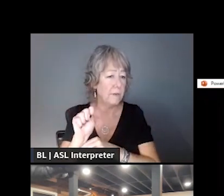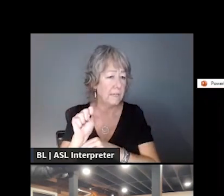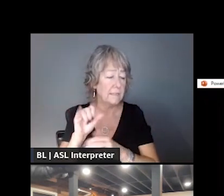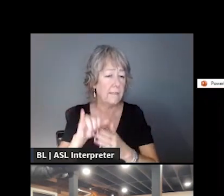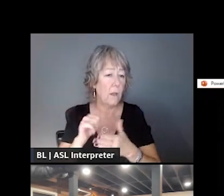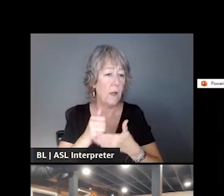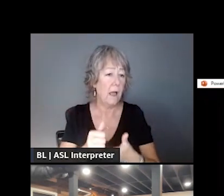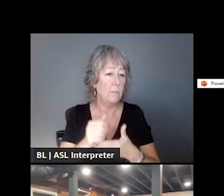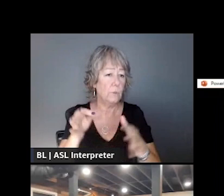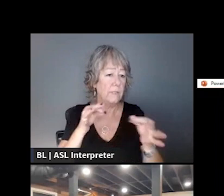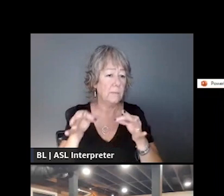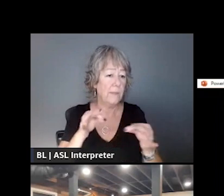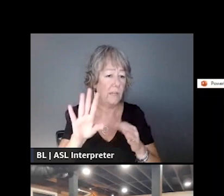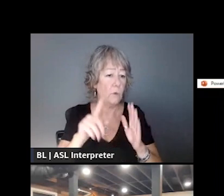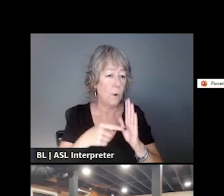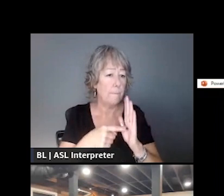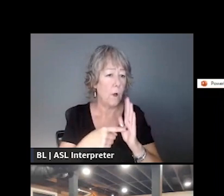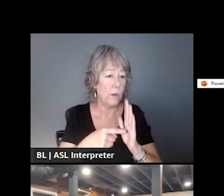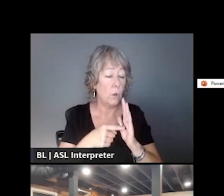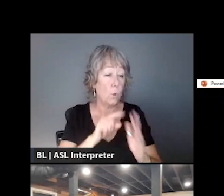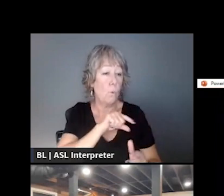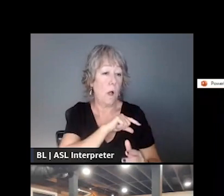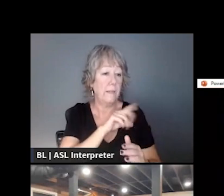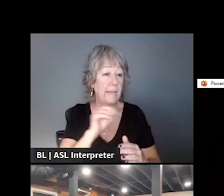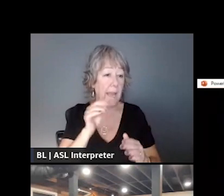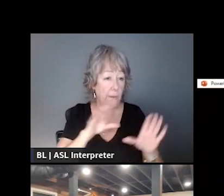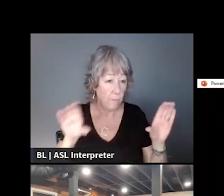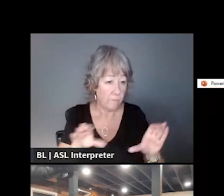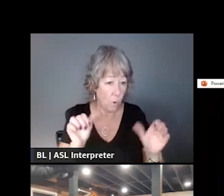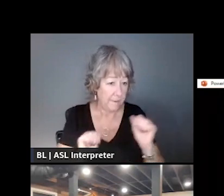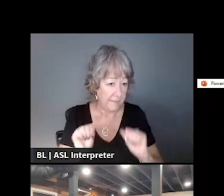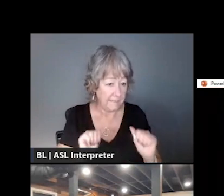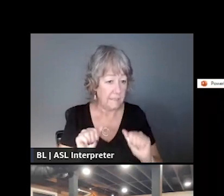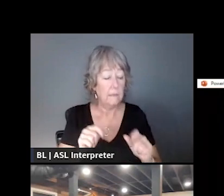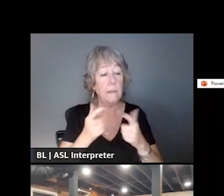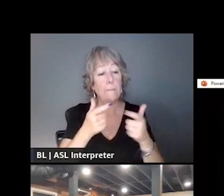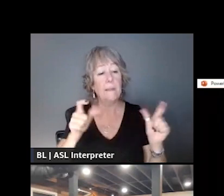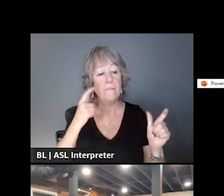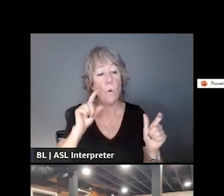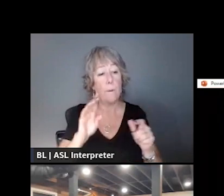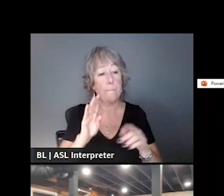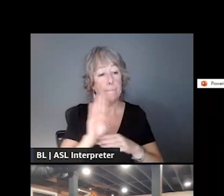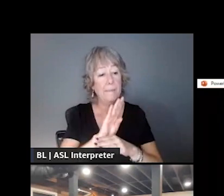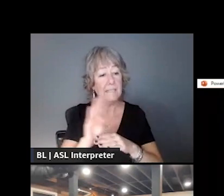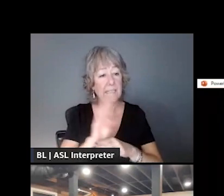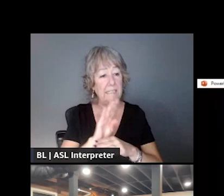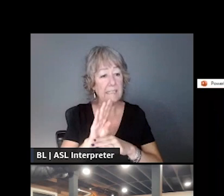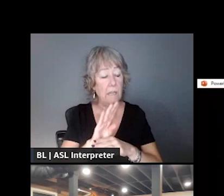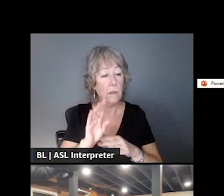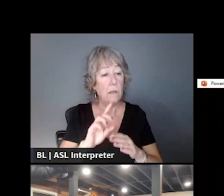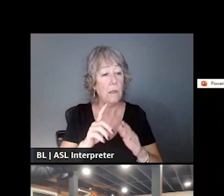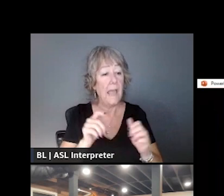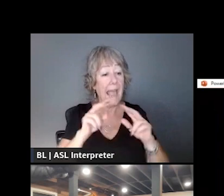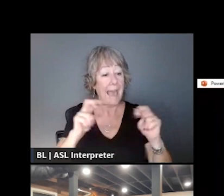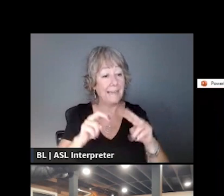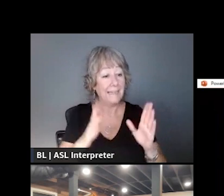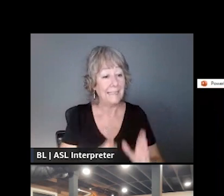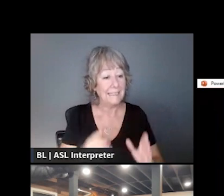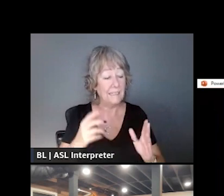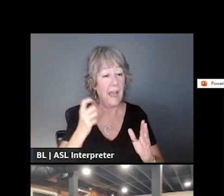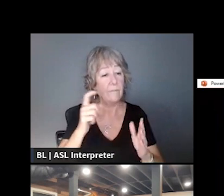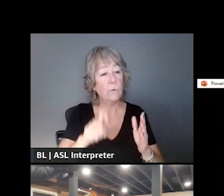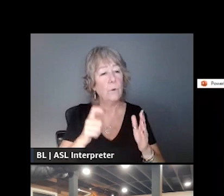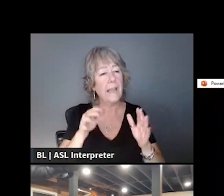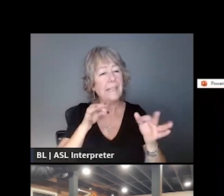your model quality and performance? So a big thing in business analyst space is model explainability and justifying and